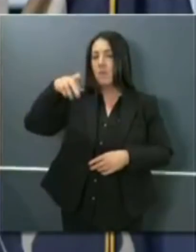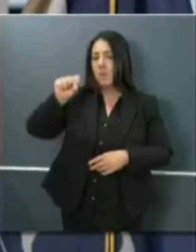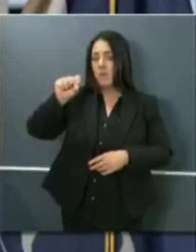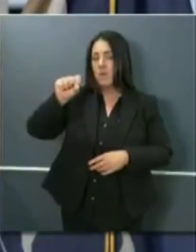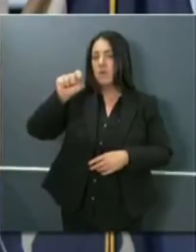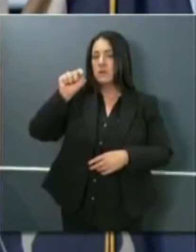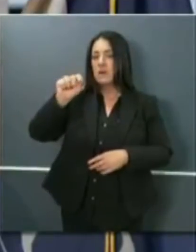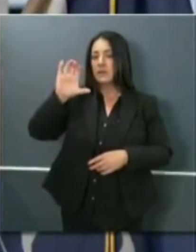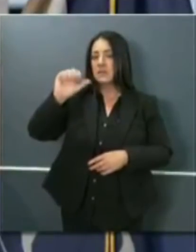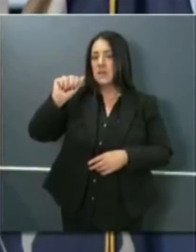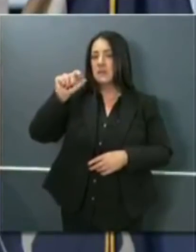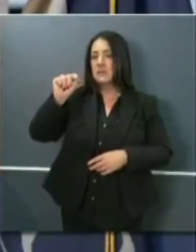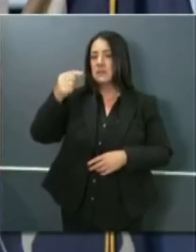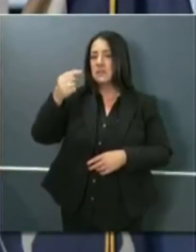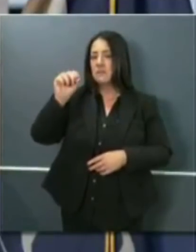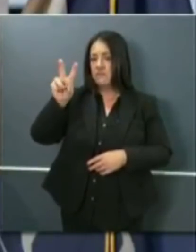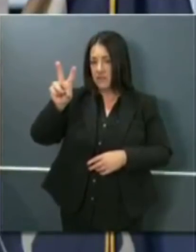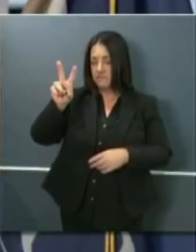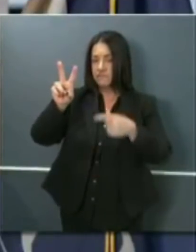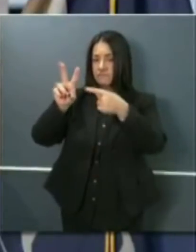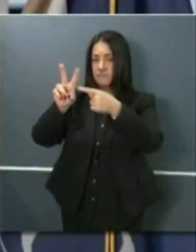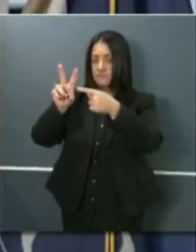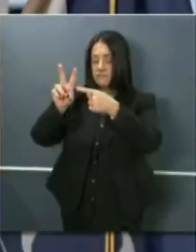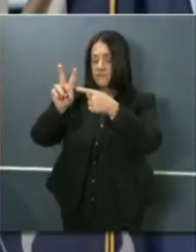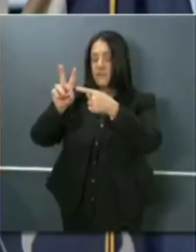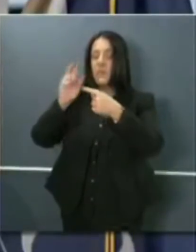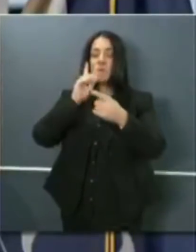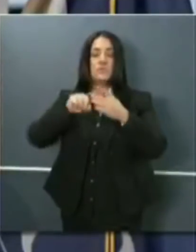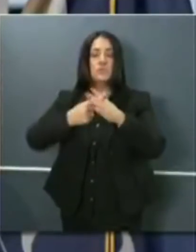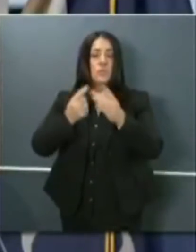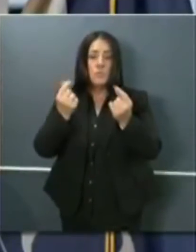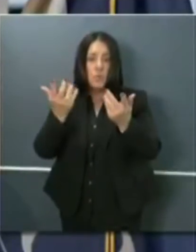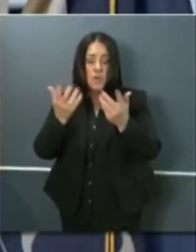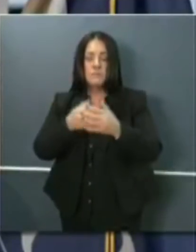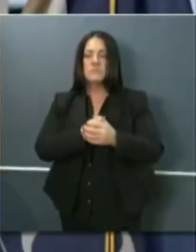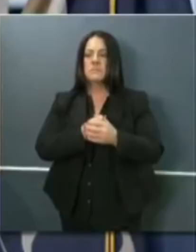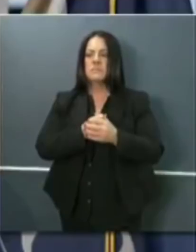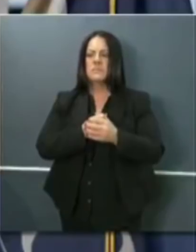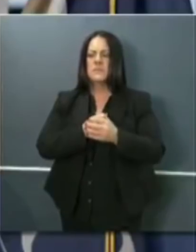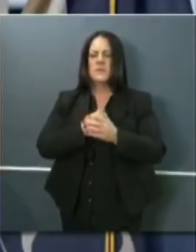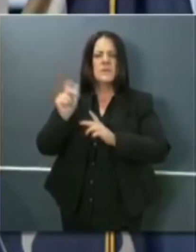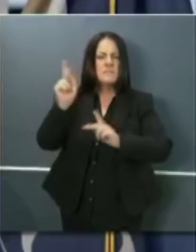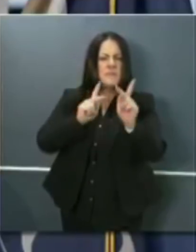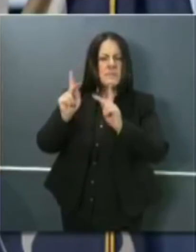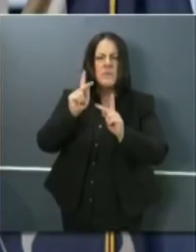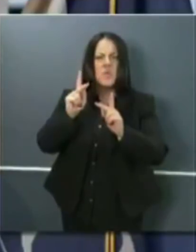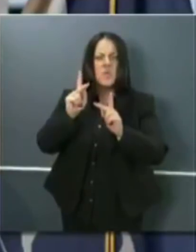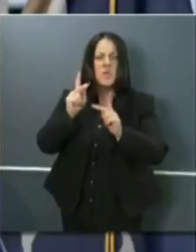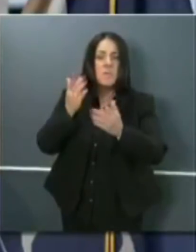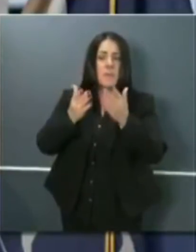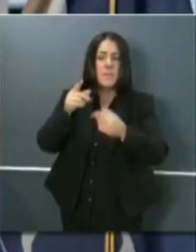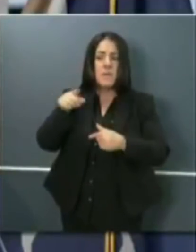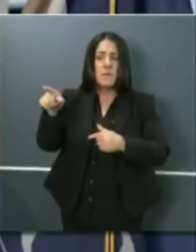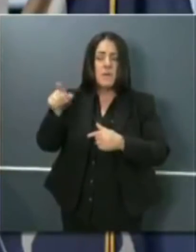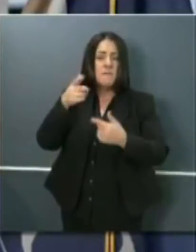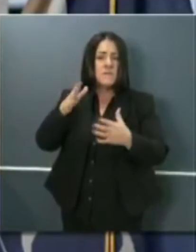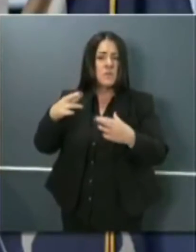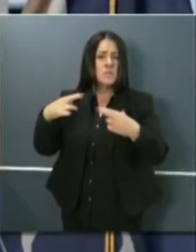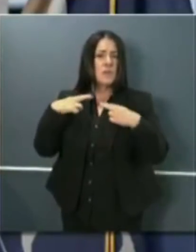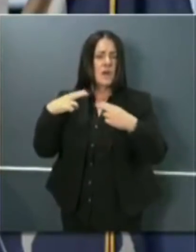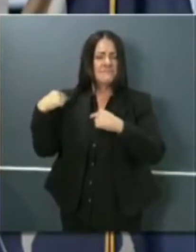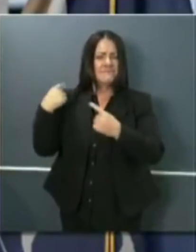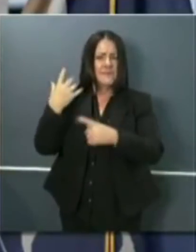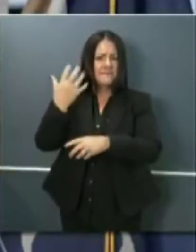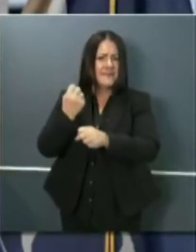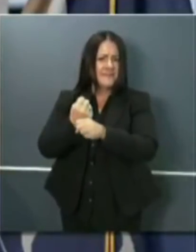healthcore.ca.gov, that will provide a platform to match individuals that may have retired in the last 5 years,